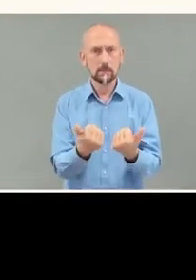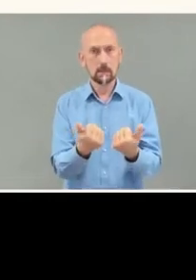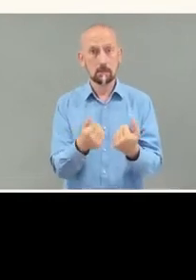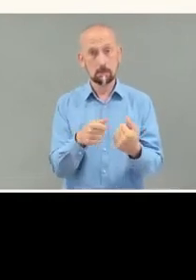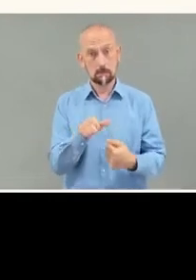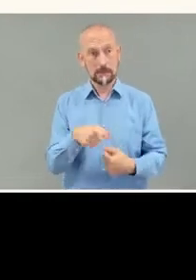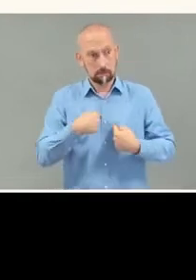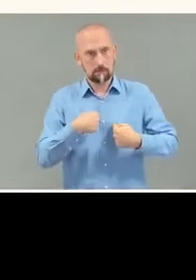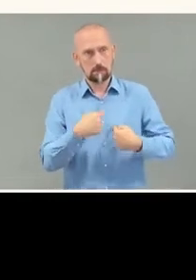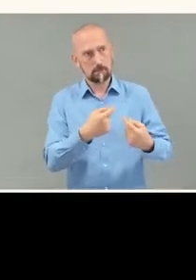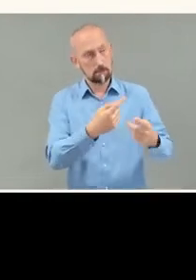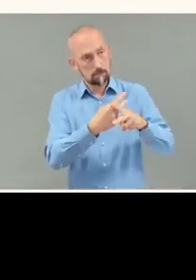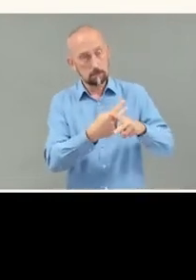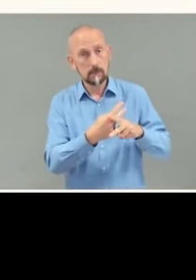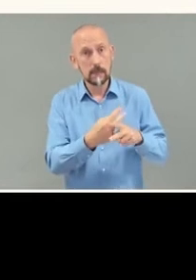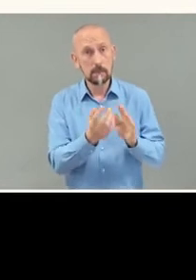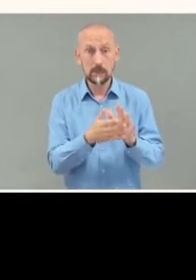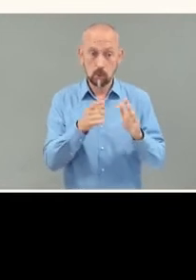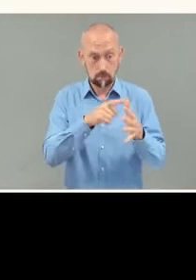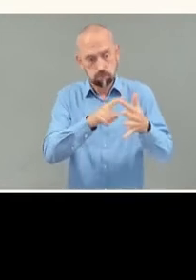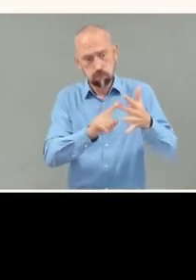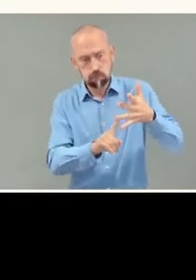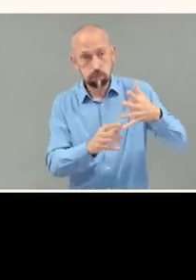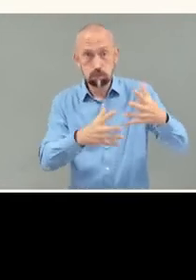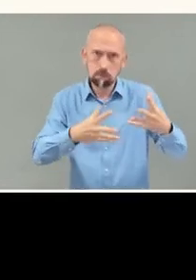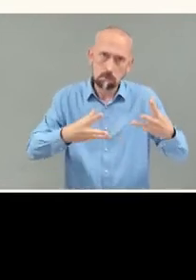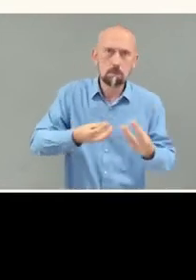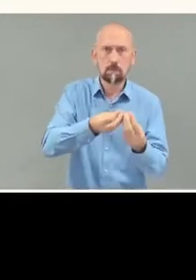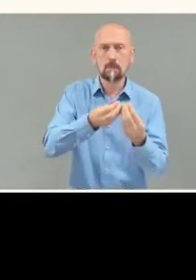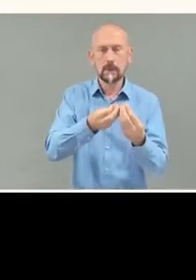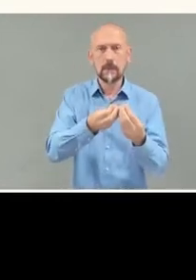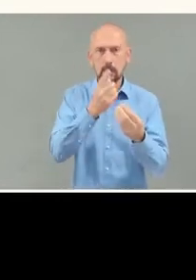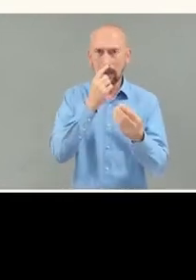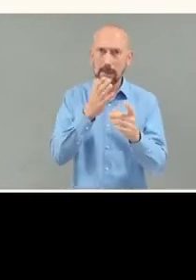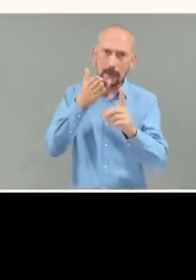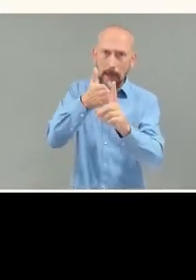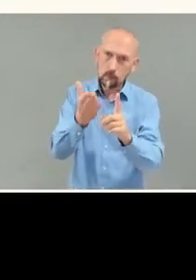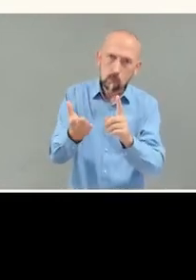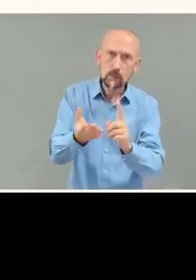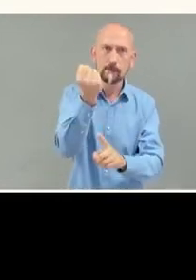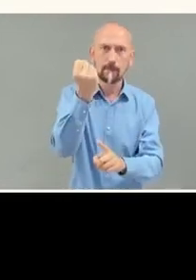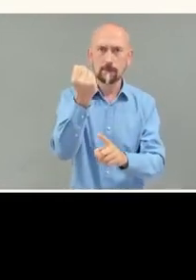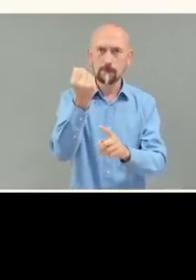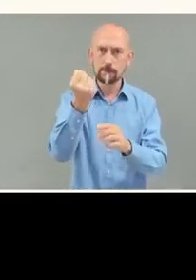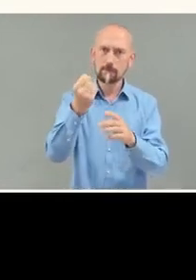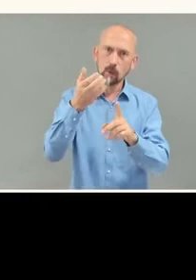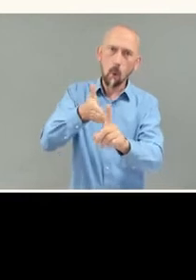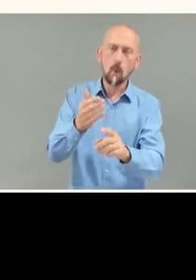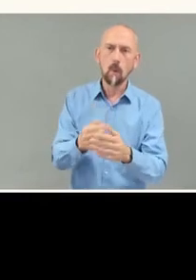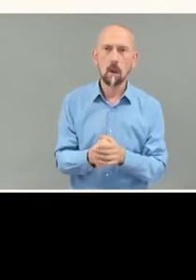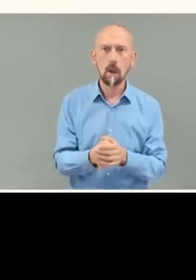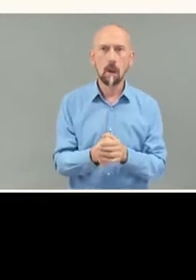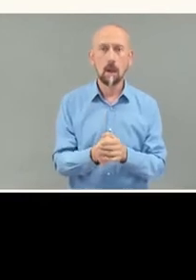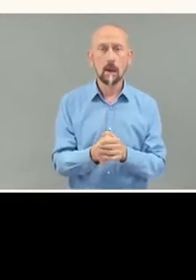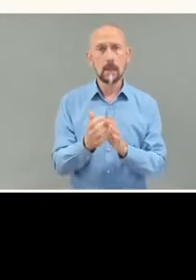all part of the mix, to be honest, in order to maintain that long-term goal. and achieve that long-term goal with the medium-term and